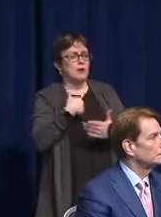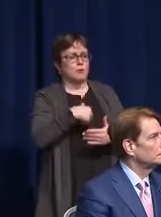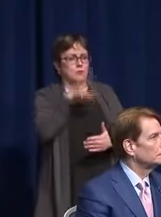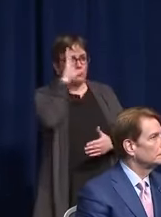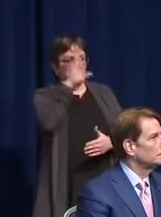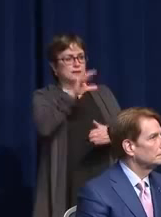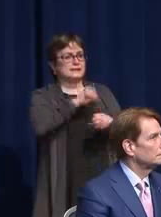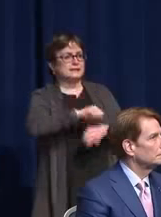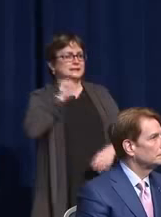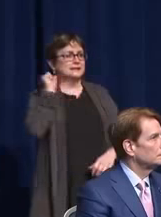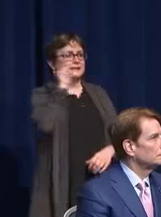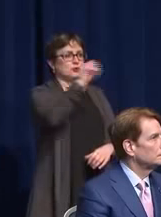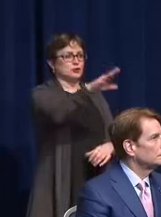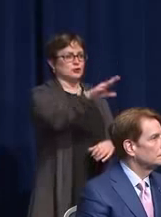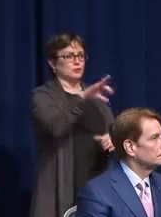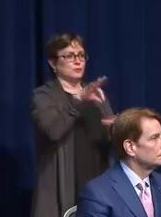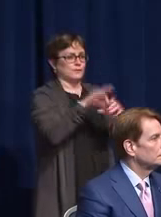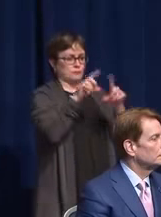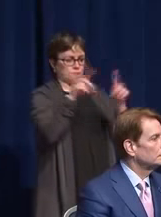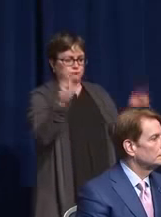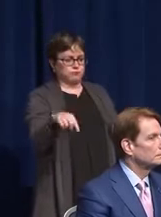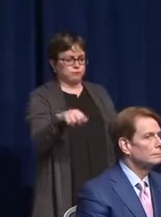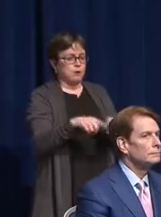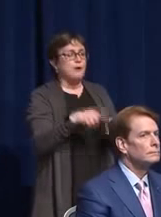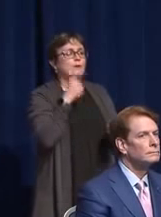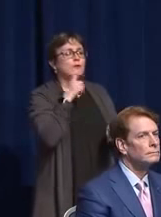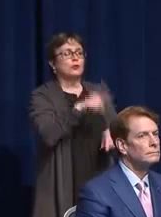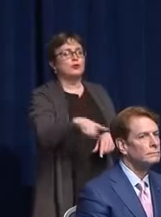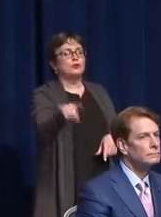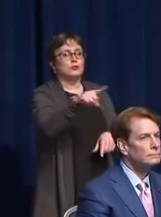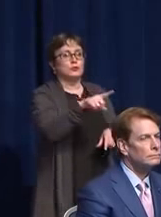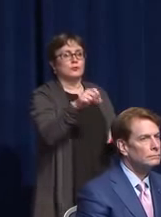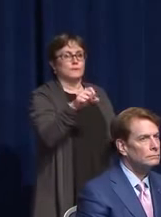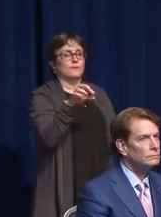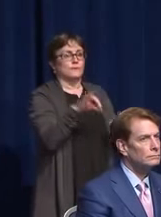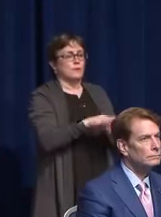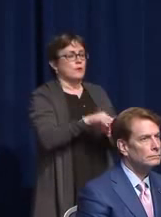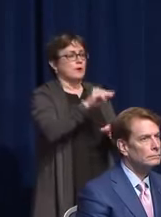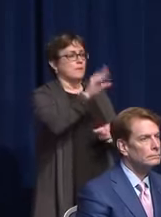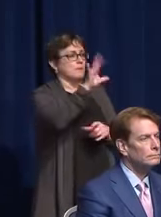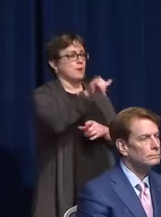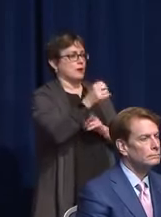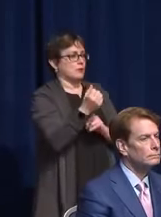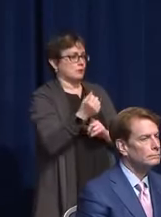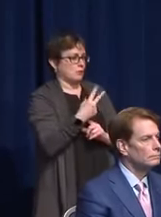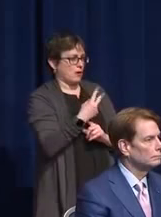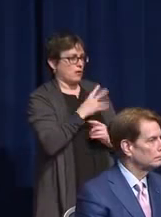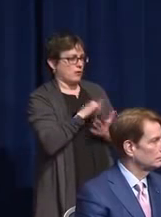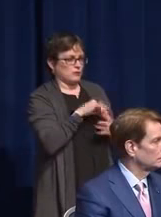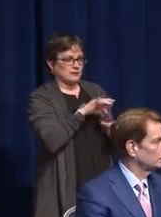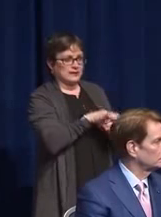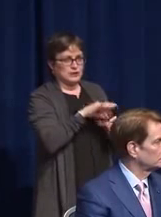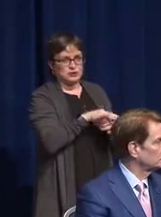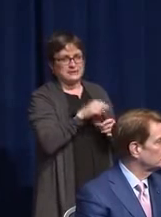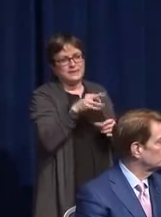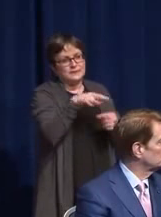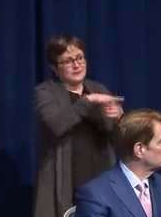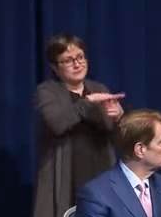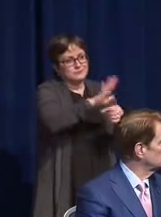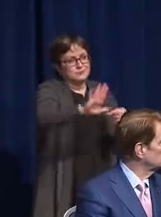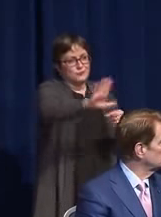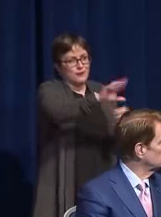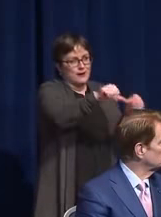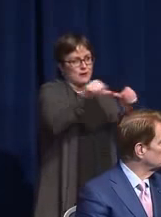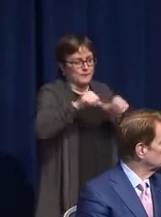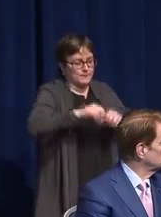the May 12th elections if occurring in your community. To ensure full and